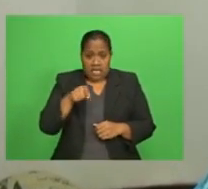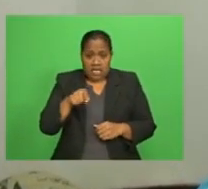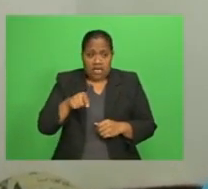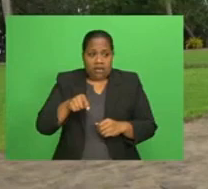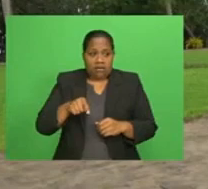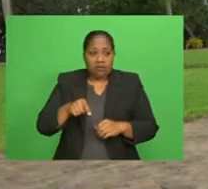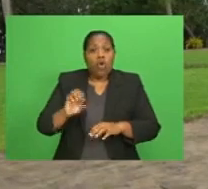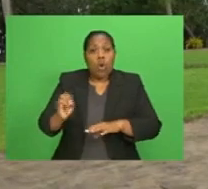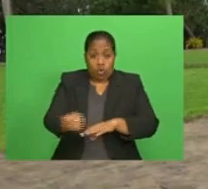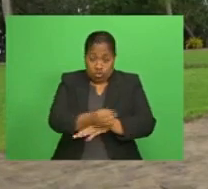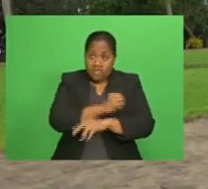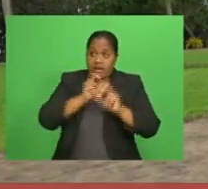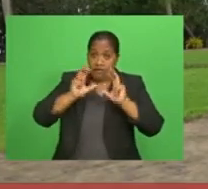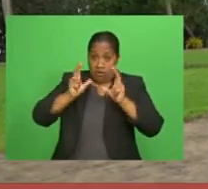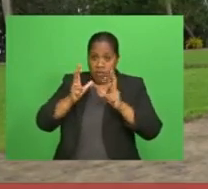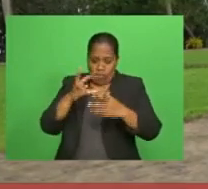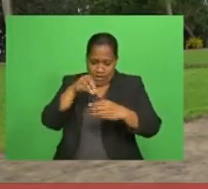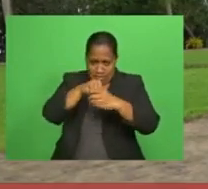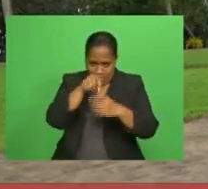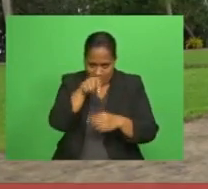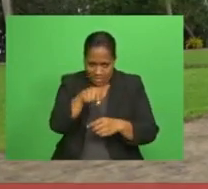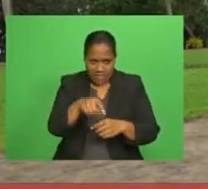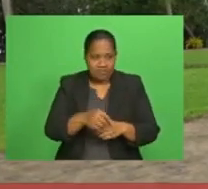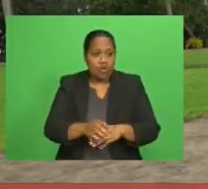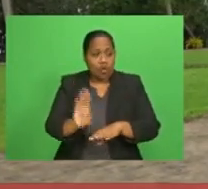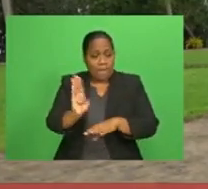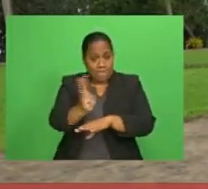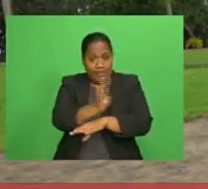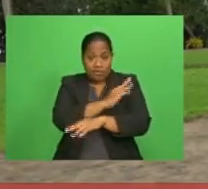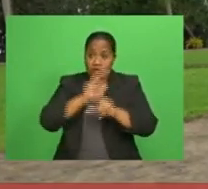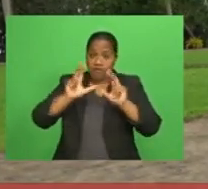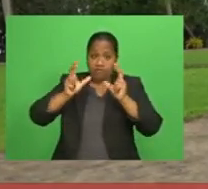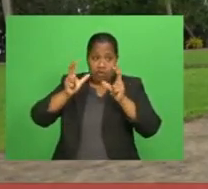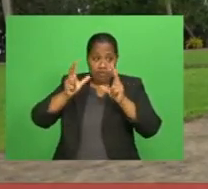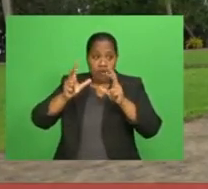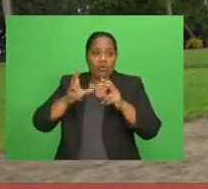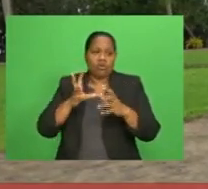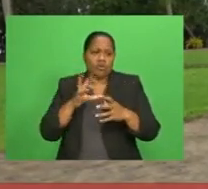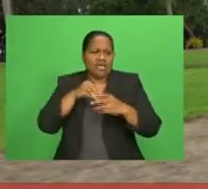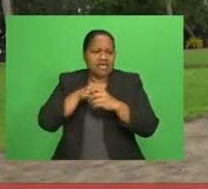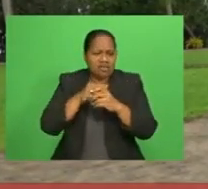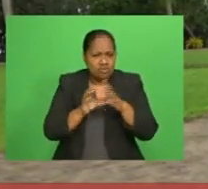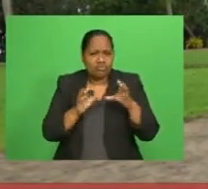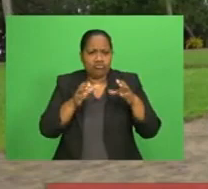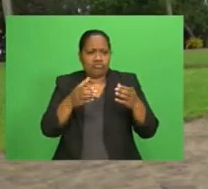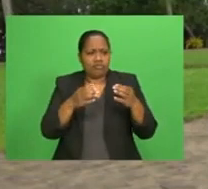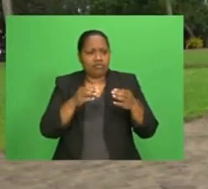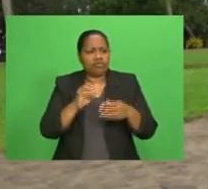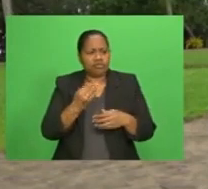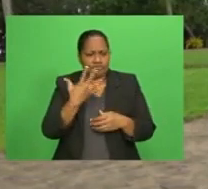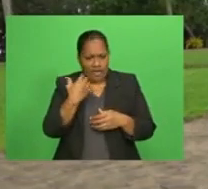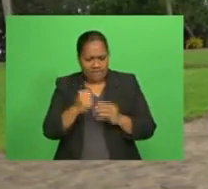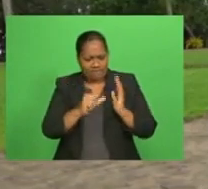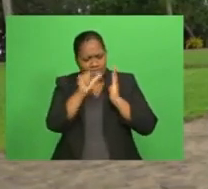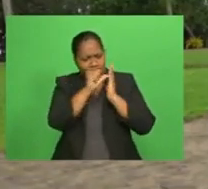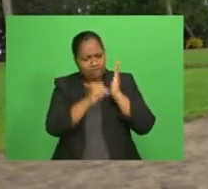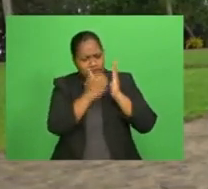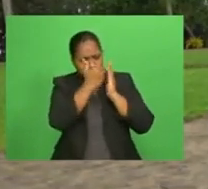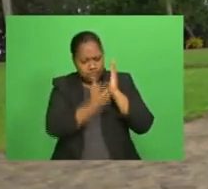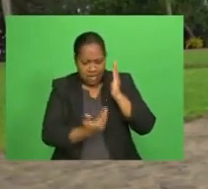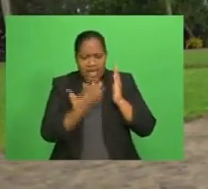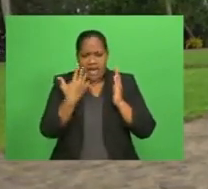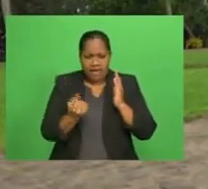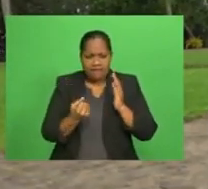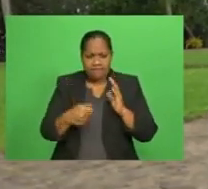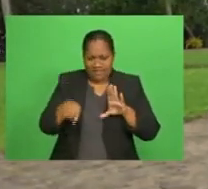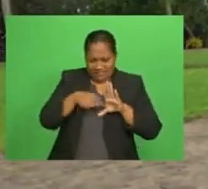is one of those. With the growth of volleyball, beach volleyball globally, we want to be part of the growth. So high on the agenda, we've got the indoor volleyball court all